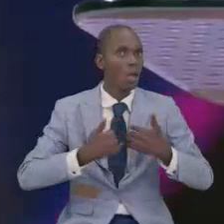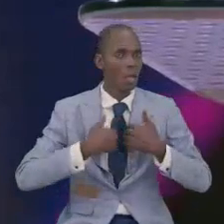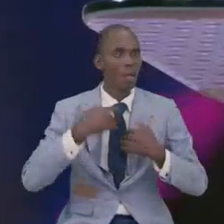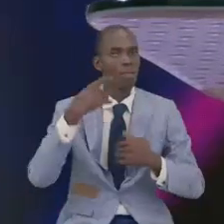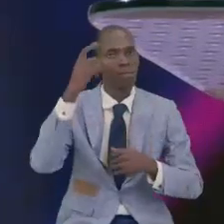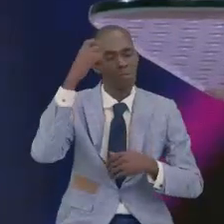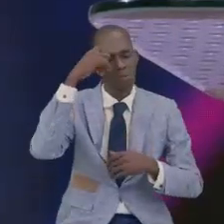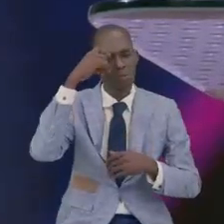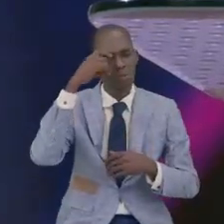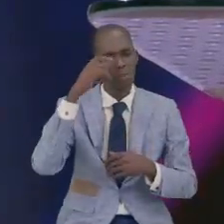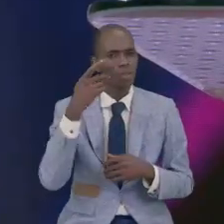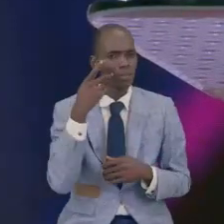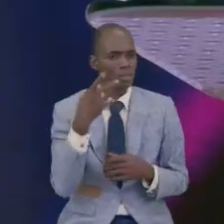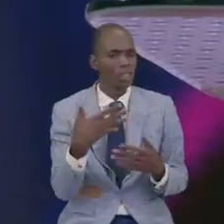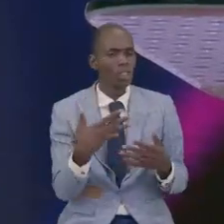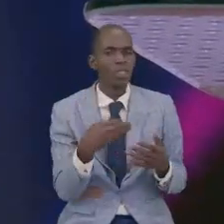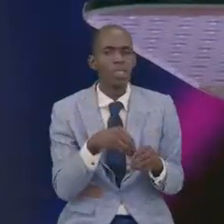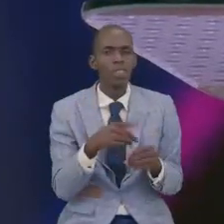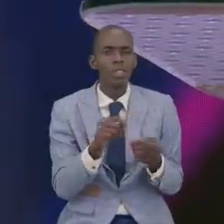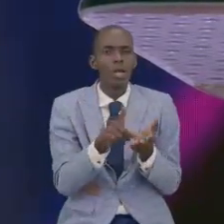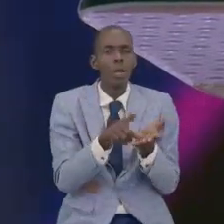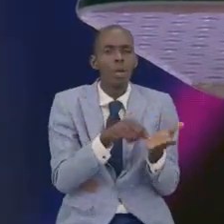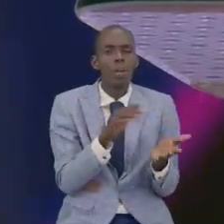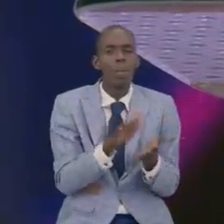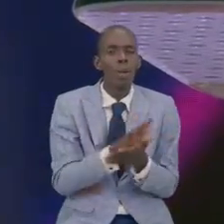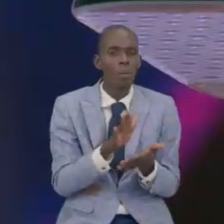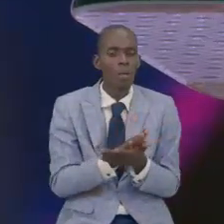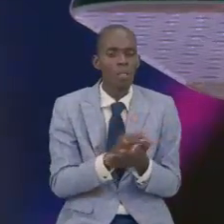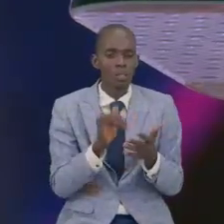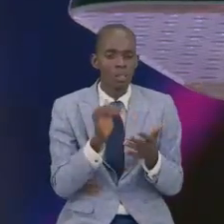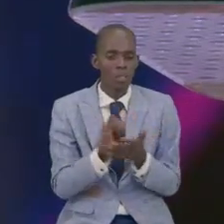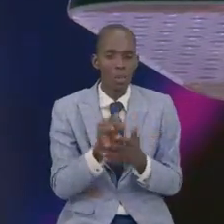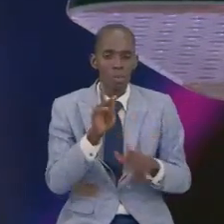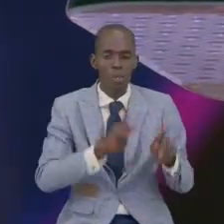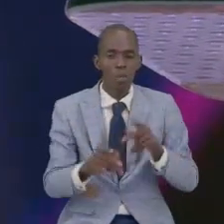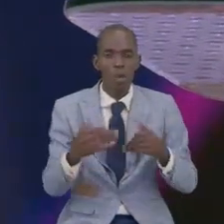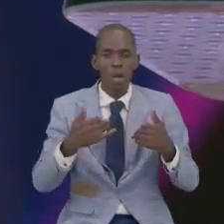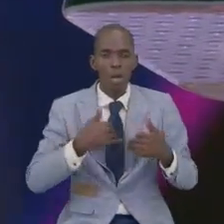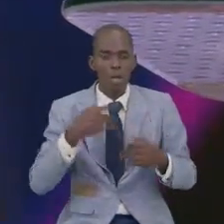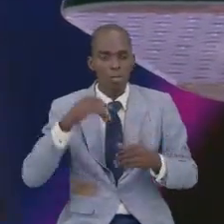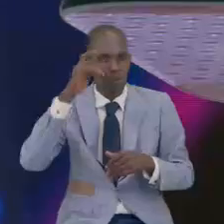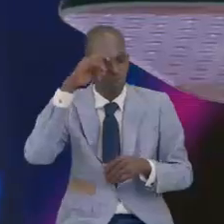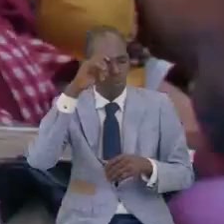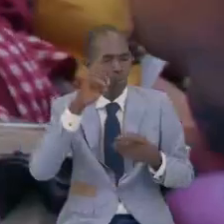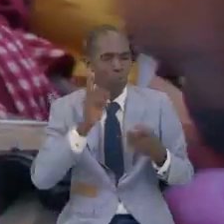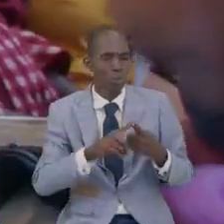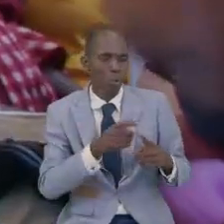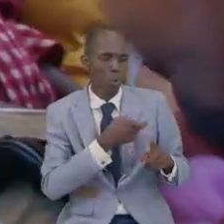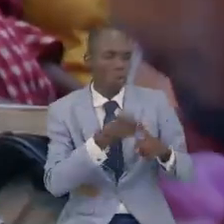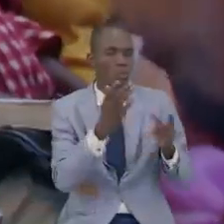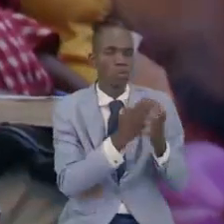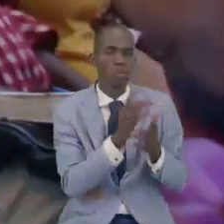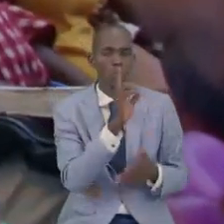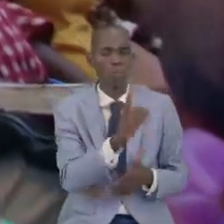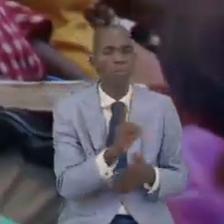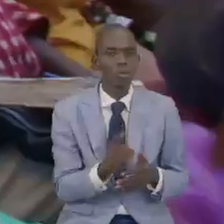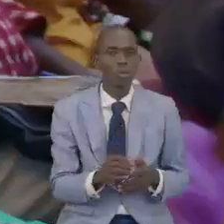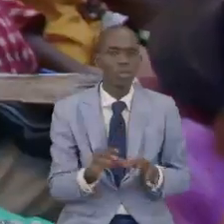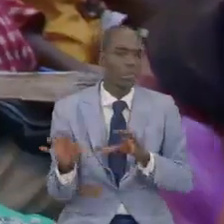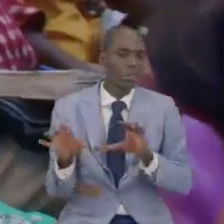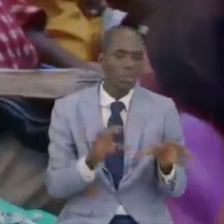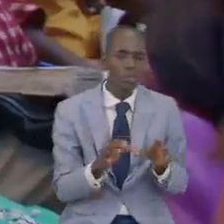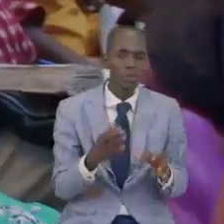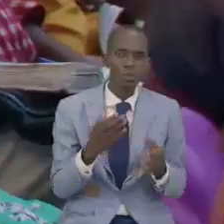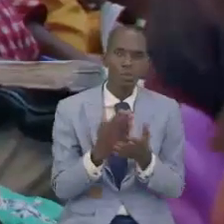wisdom that will try to hurt that man. He said what I didn't like. He did what I didn't